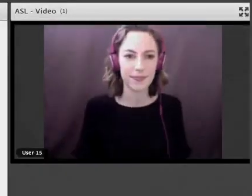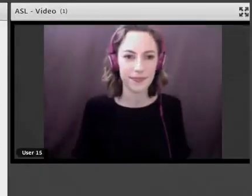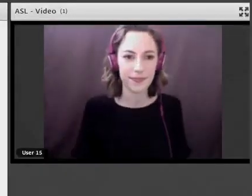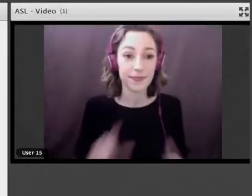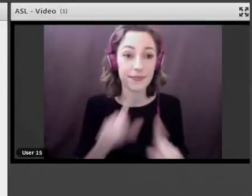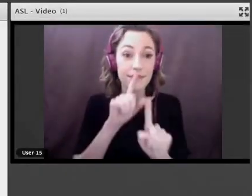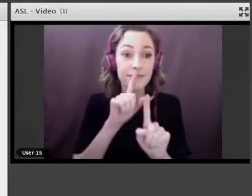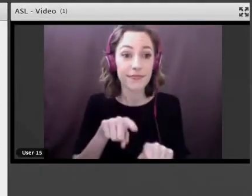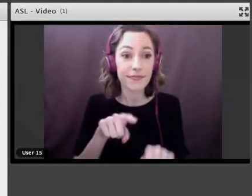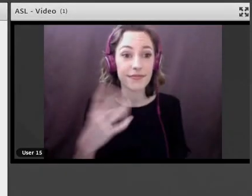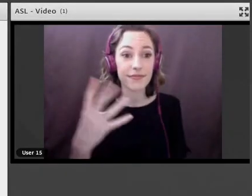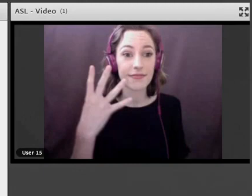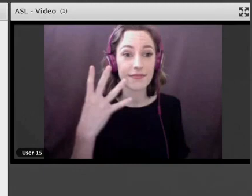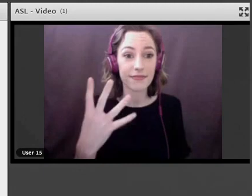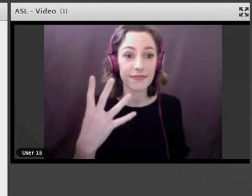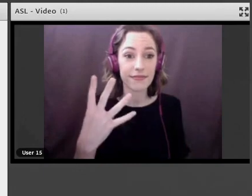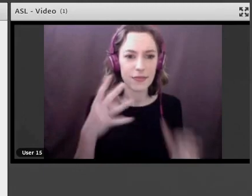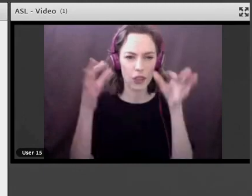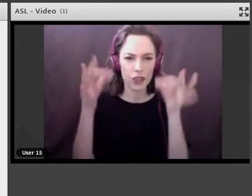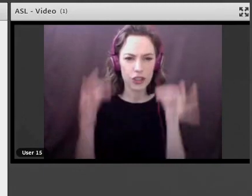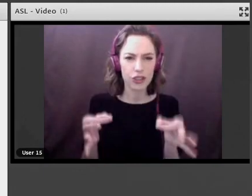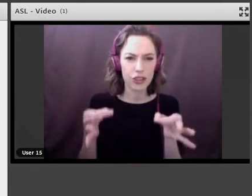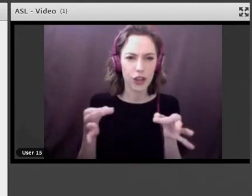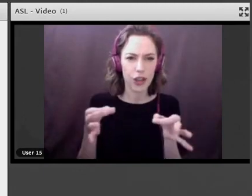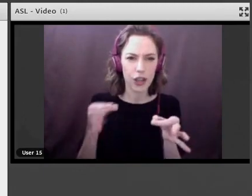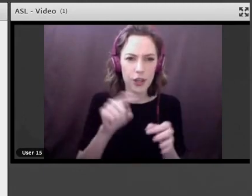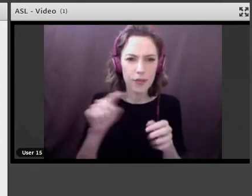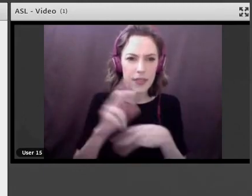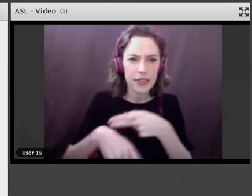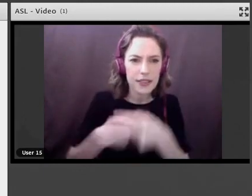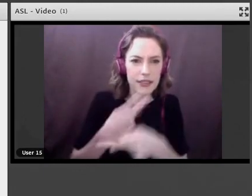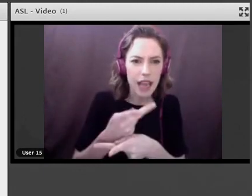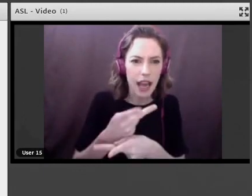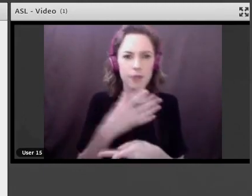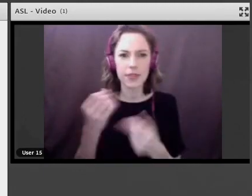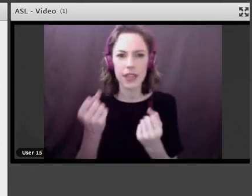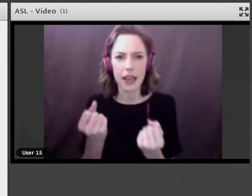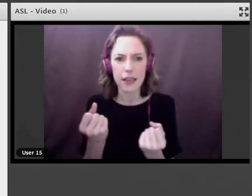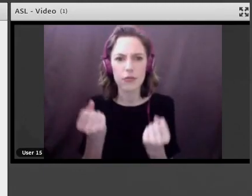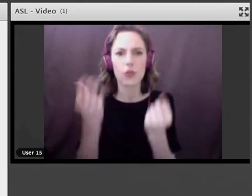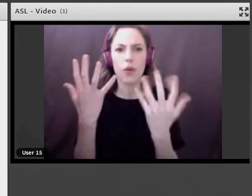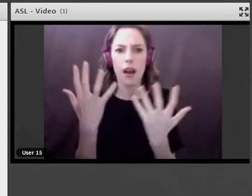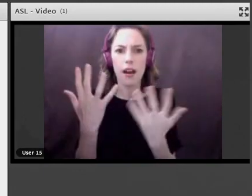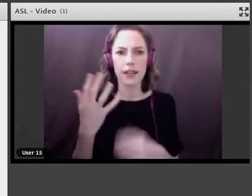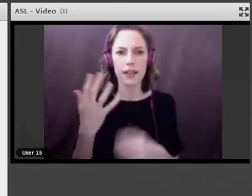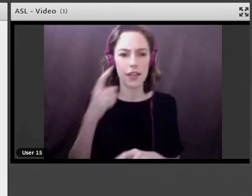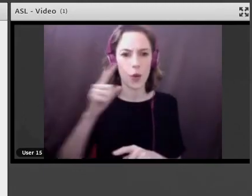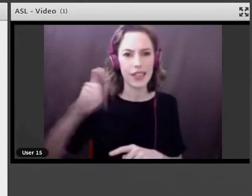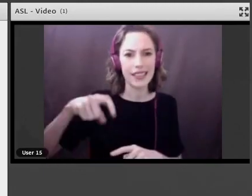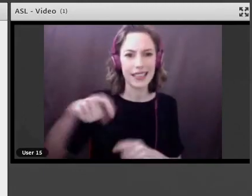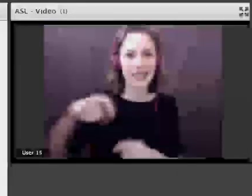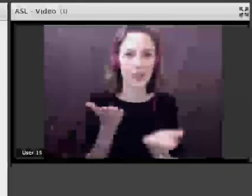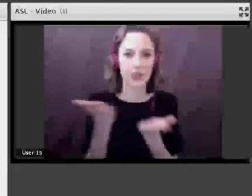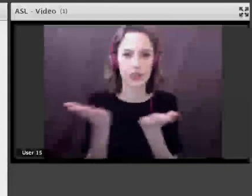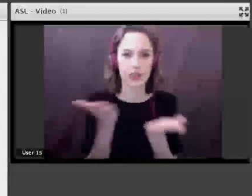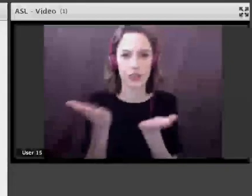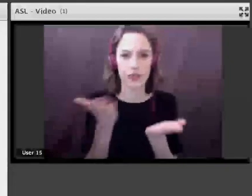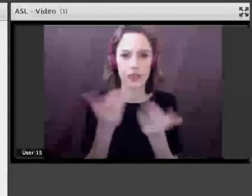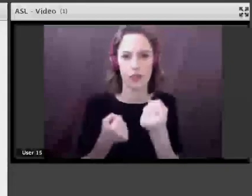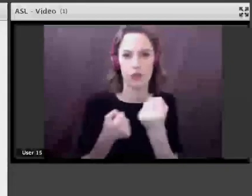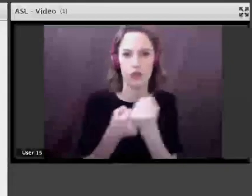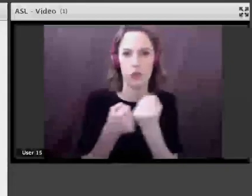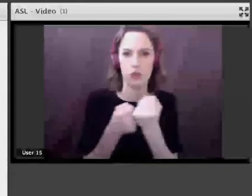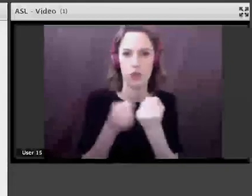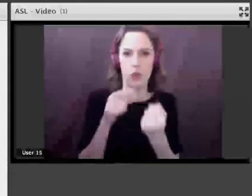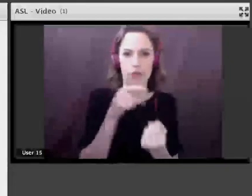in schools and/or budgetary requirements of inclusive education. Option 6, to identify